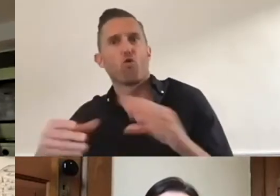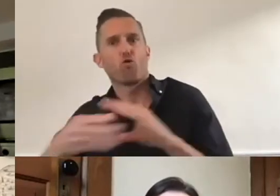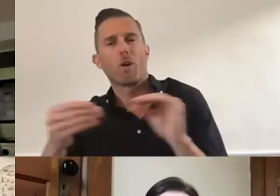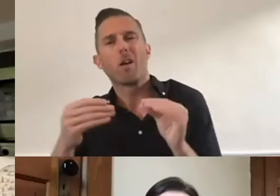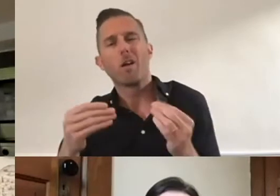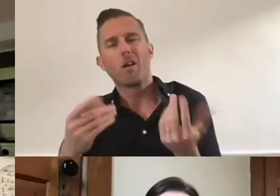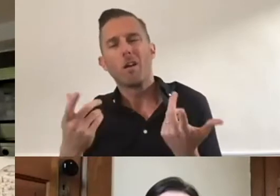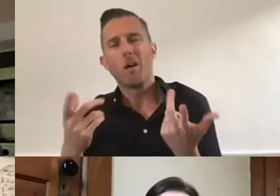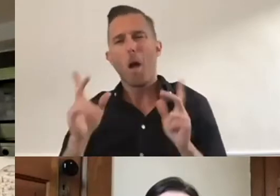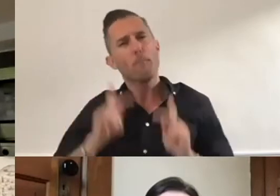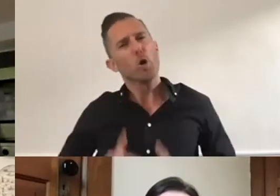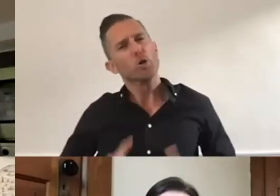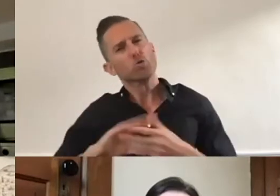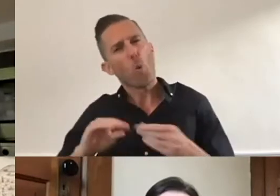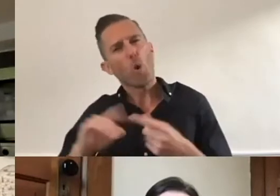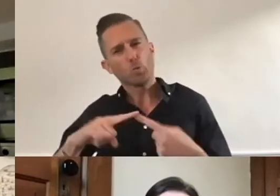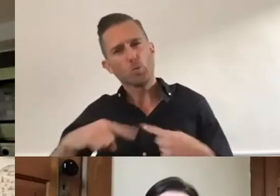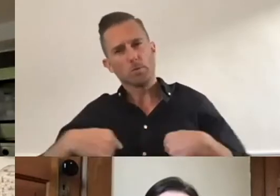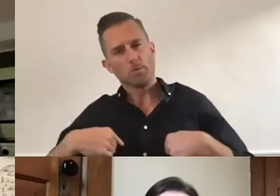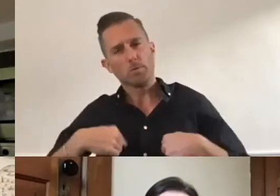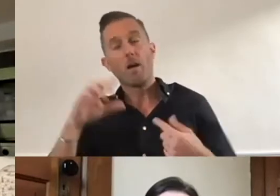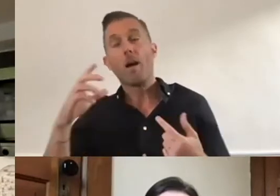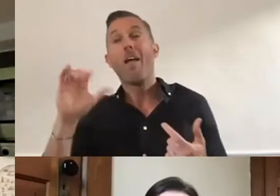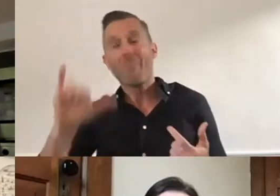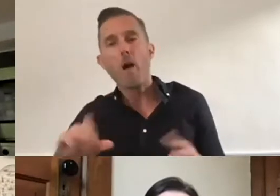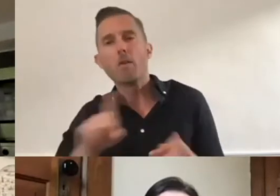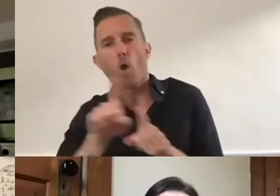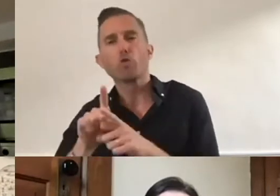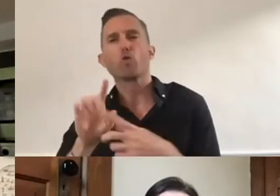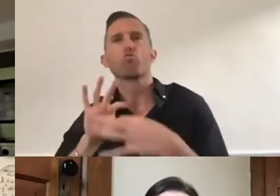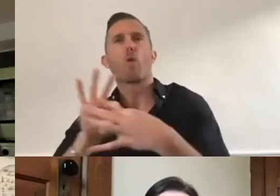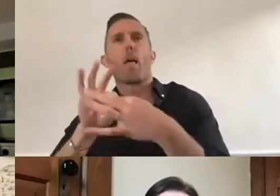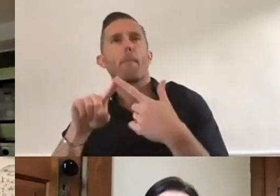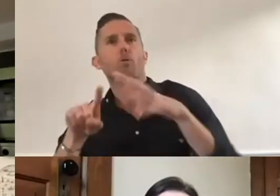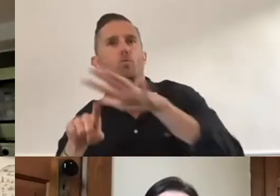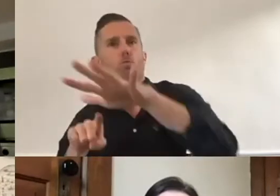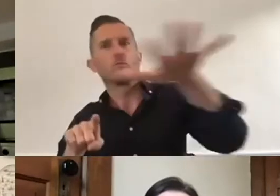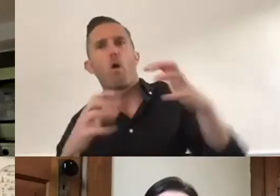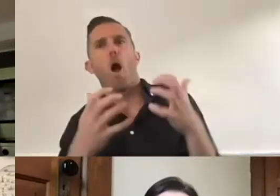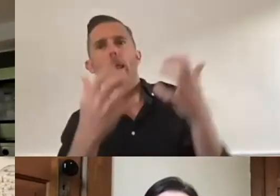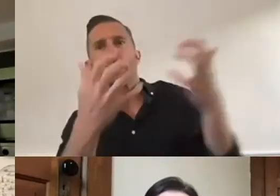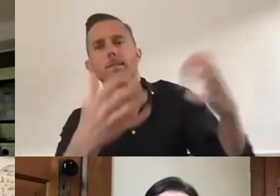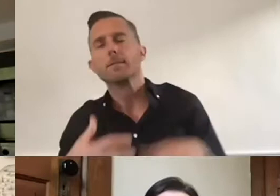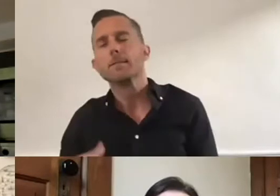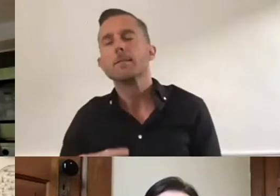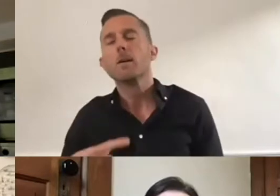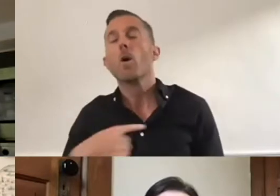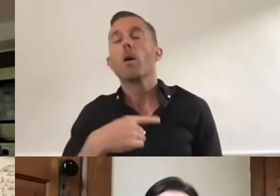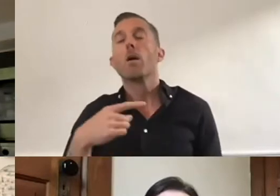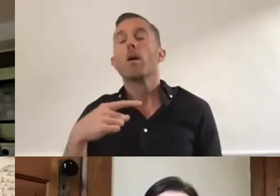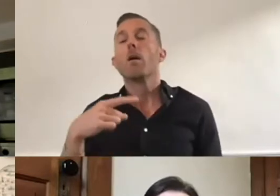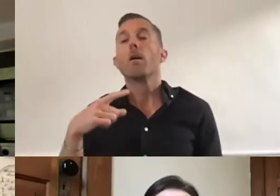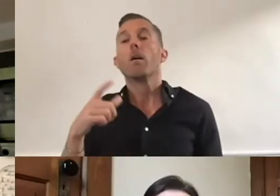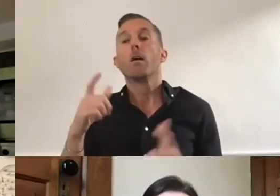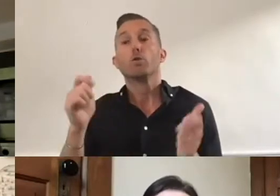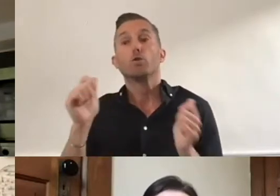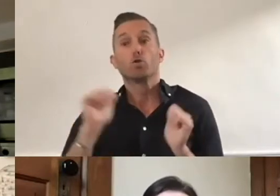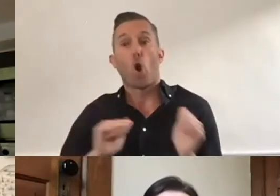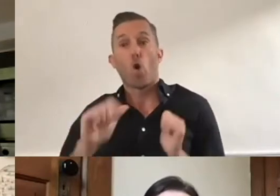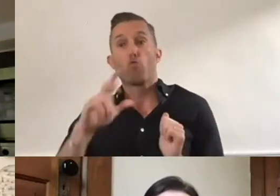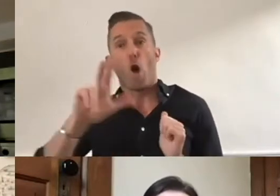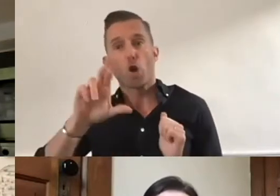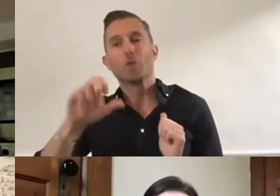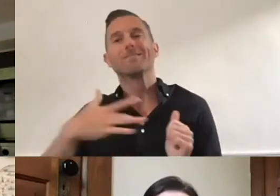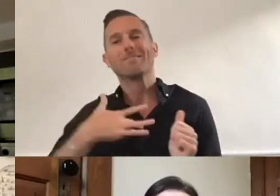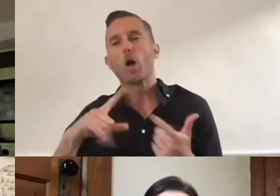to them, and that they think is relatable. And I think they tend to surround themselves with people like them so that they can tell their